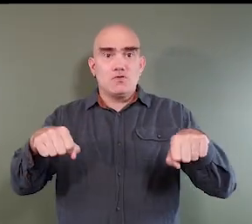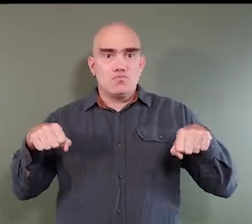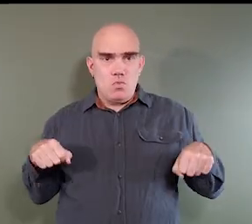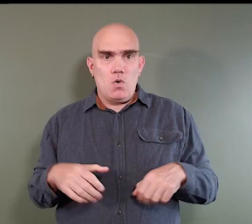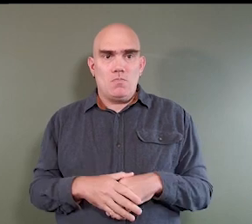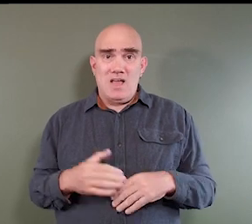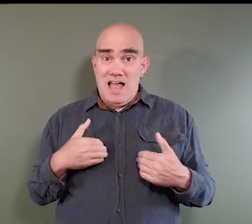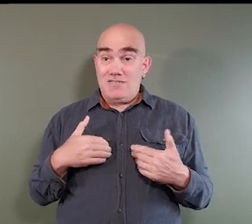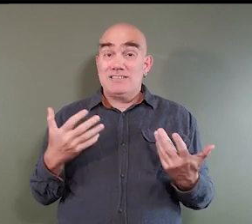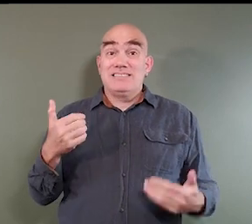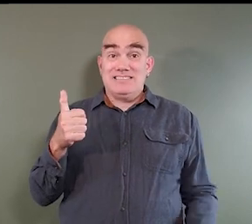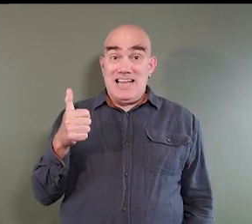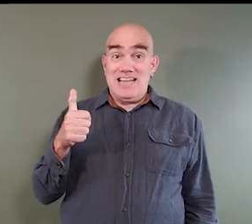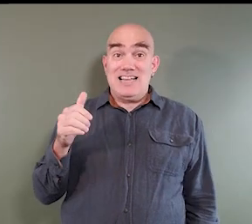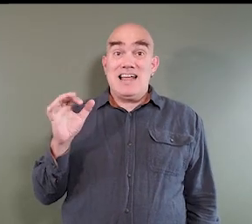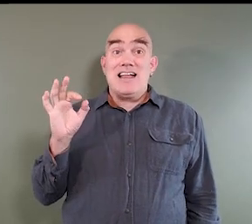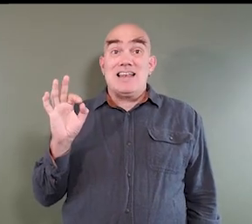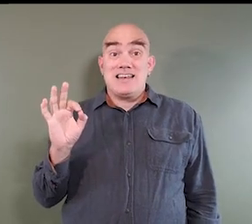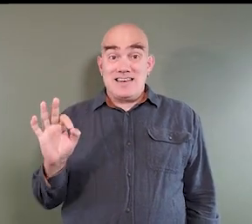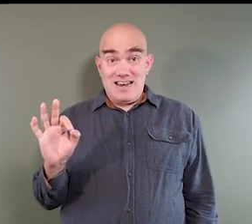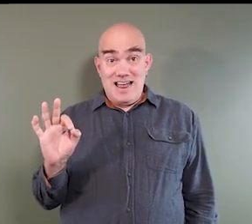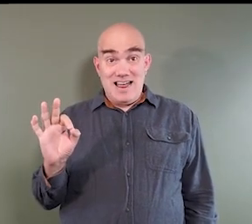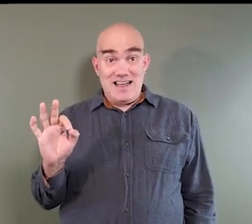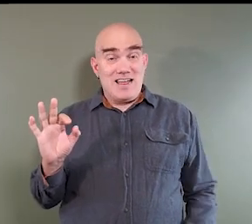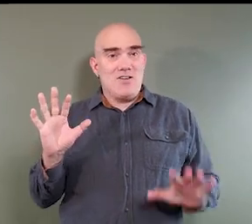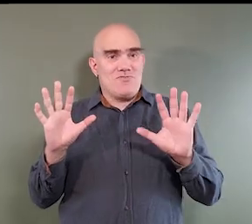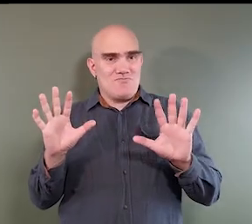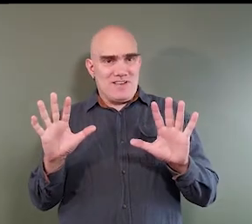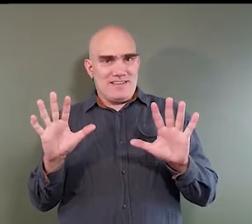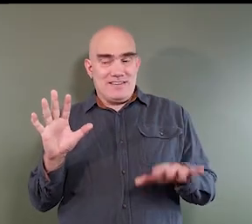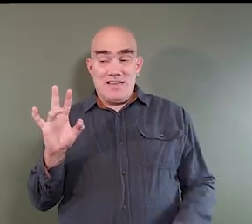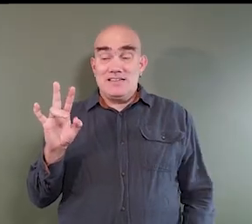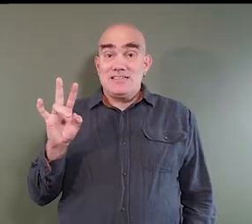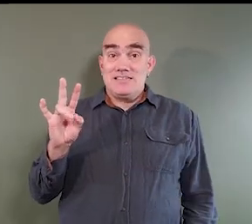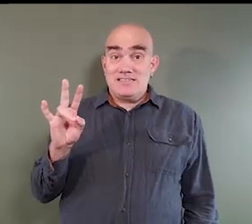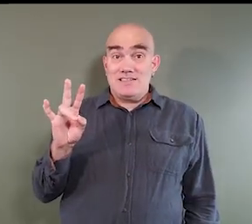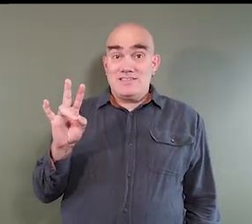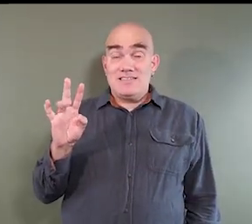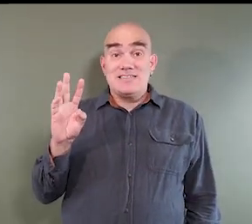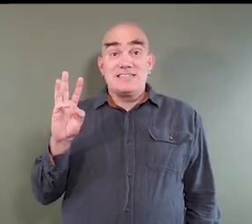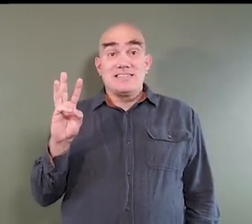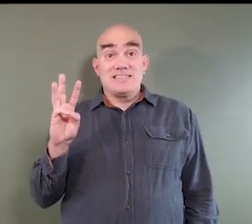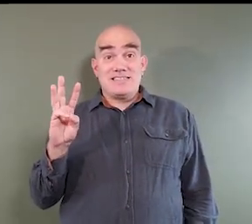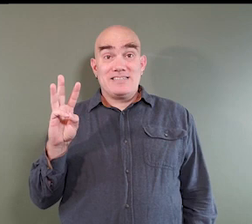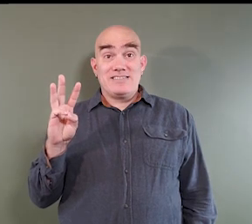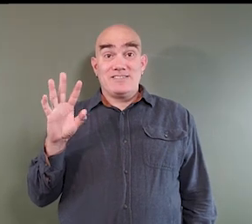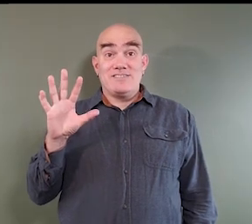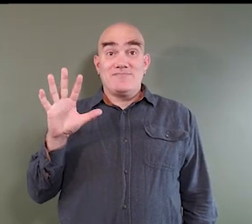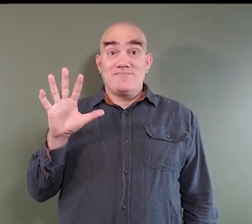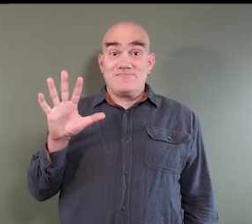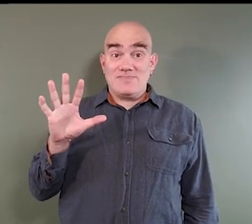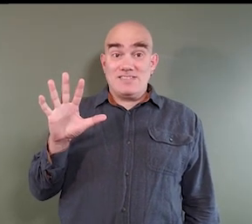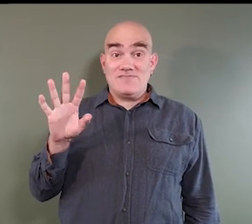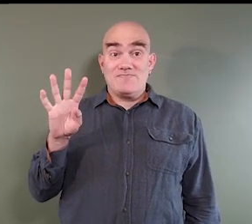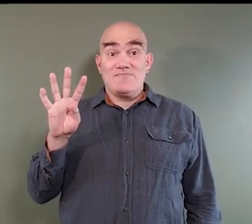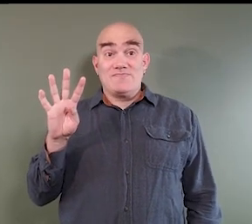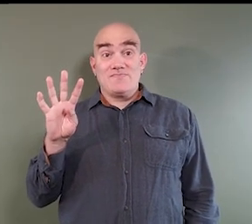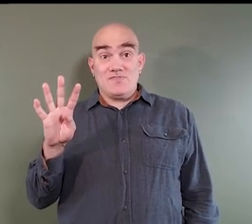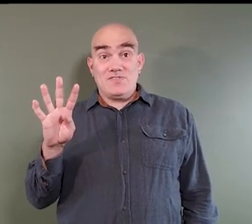10, 9, great, 7, 6, 5,